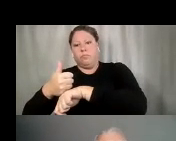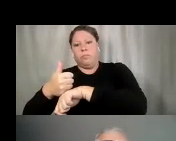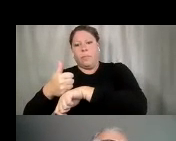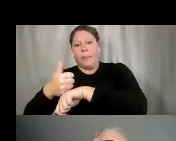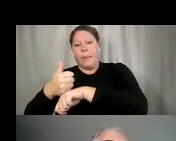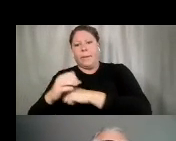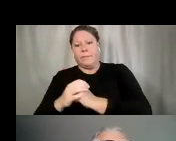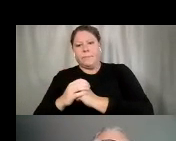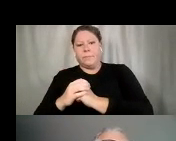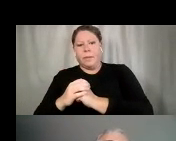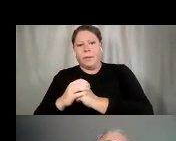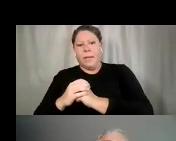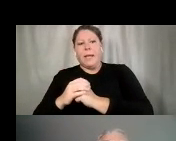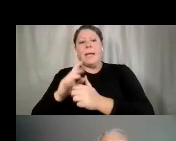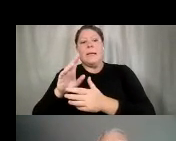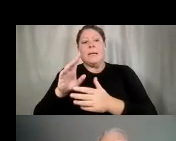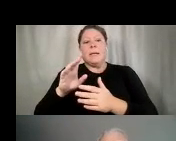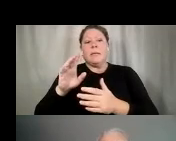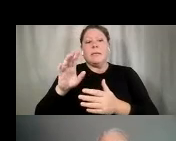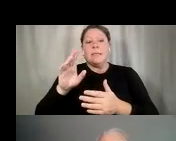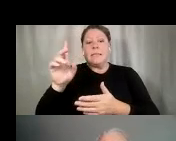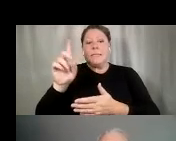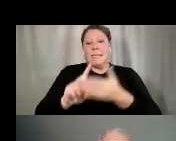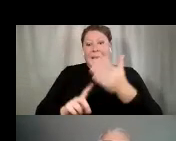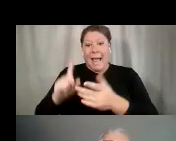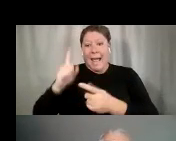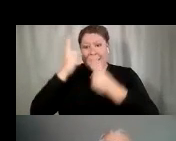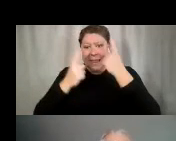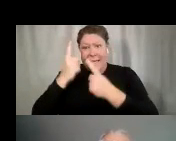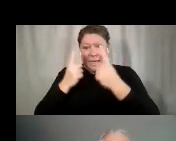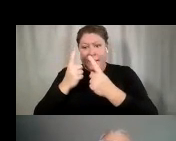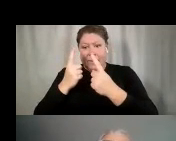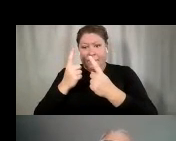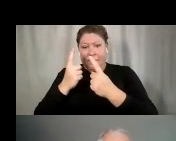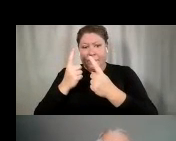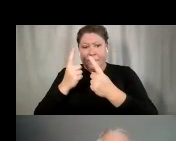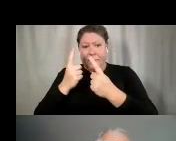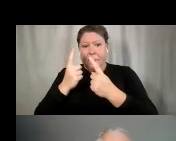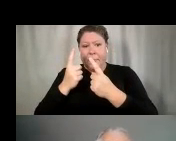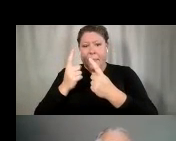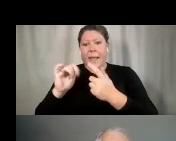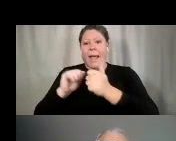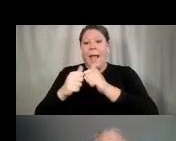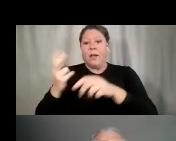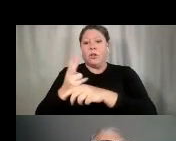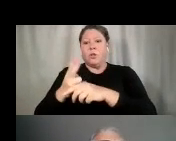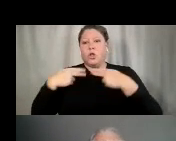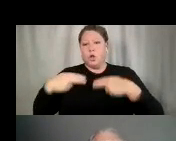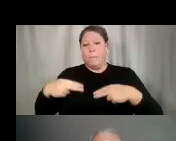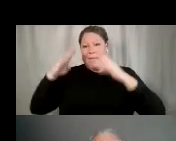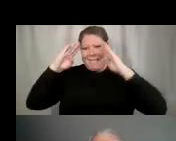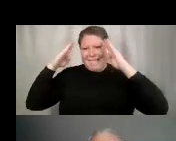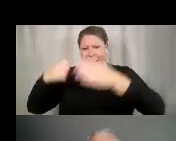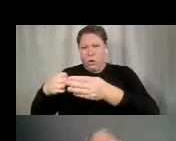you. And design thinking, where I'm also going to be looking at how to use human-centered approaches, how